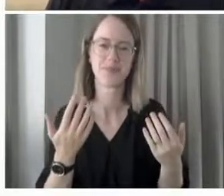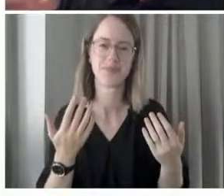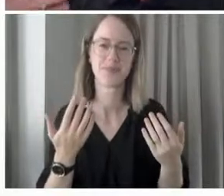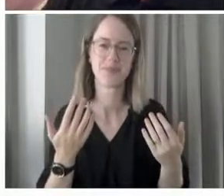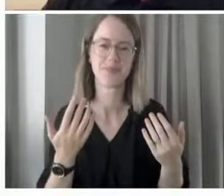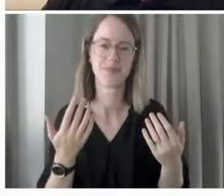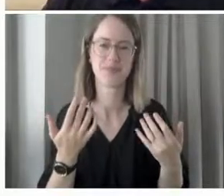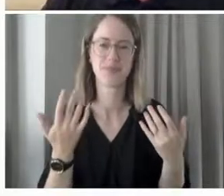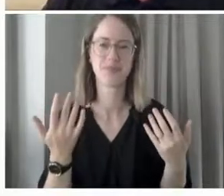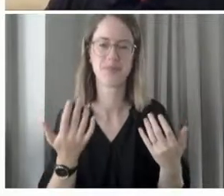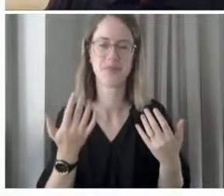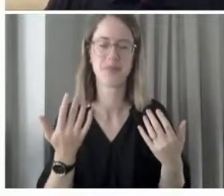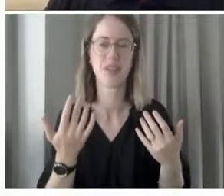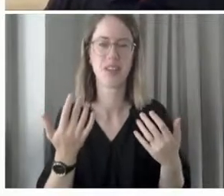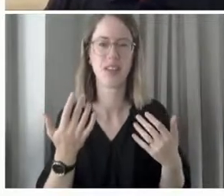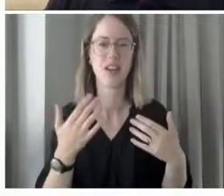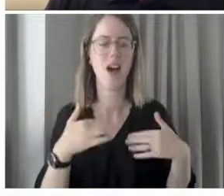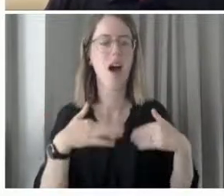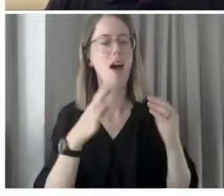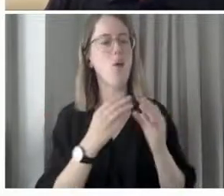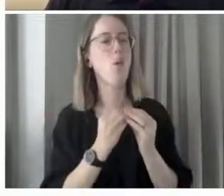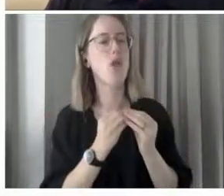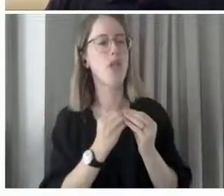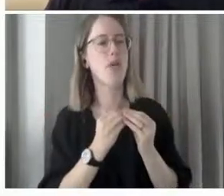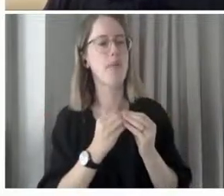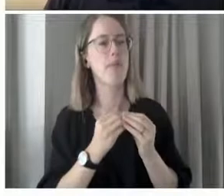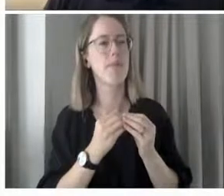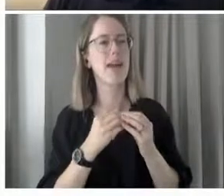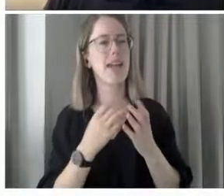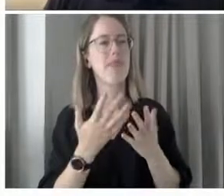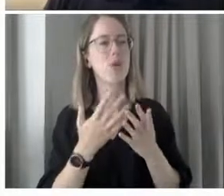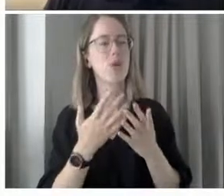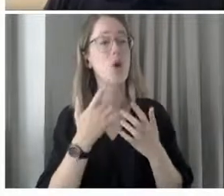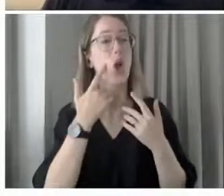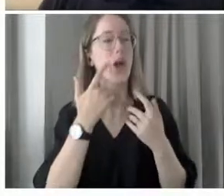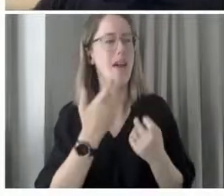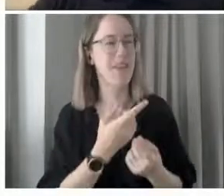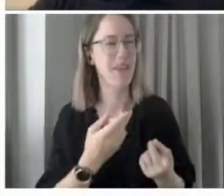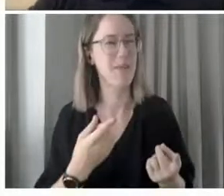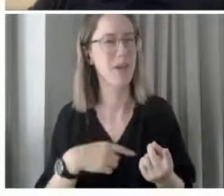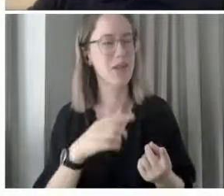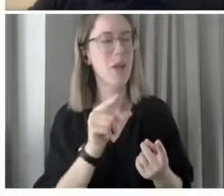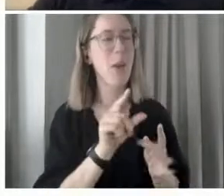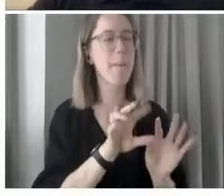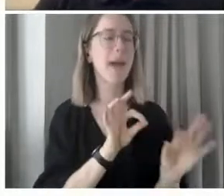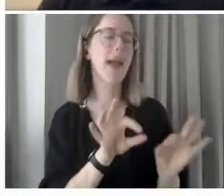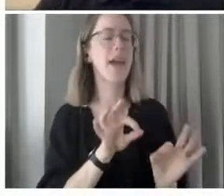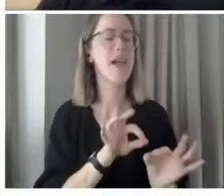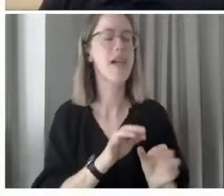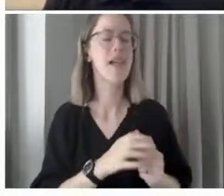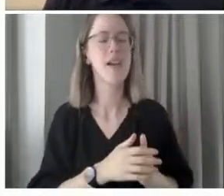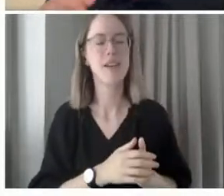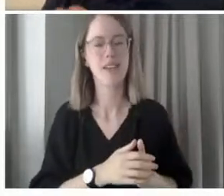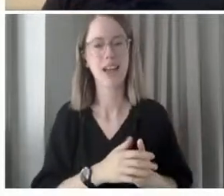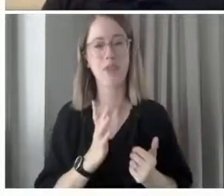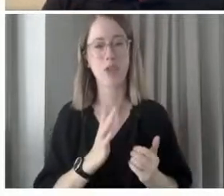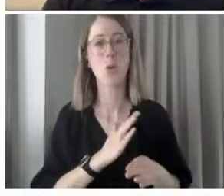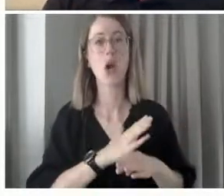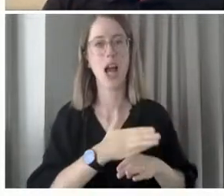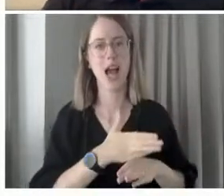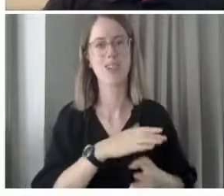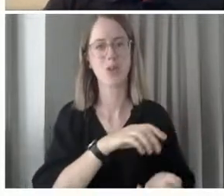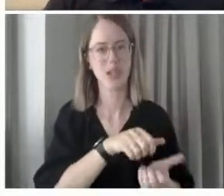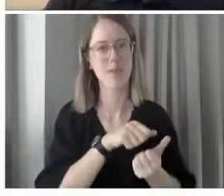they have a very high worth, but they're also very high maintenance. So you have to work very hard to get them and to keep them.